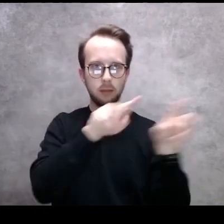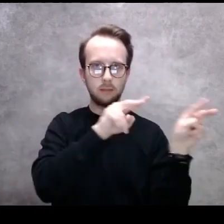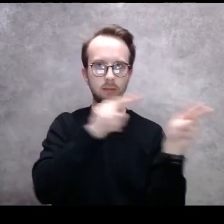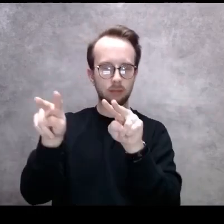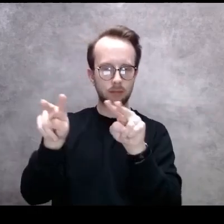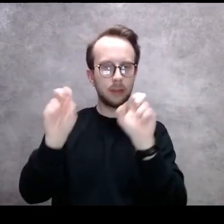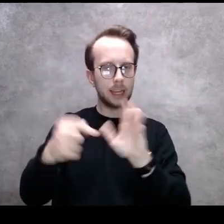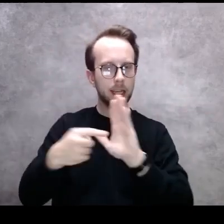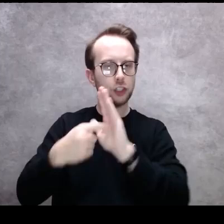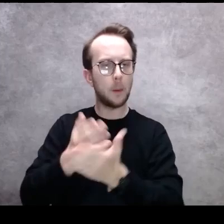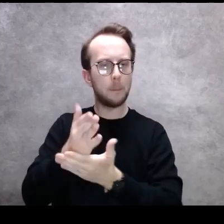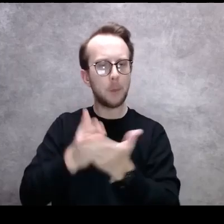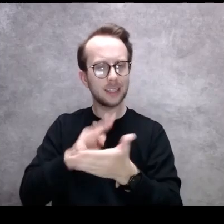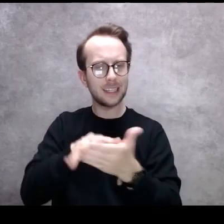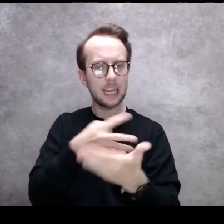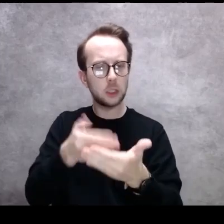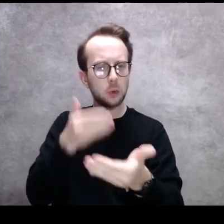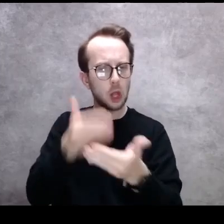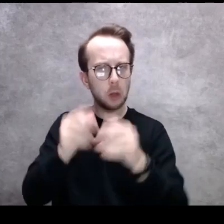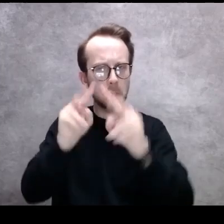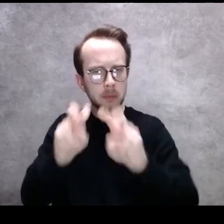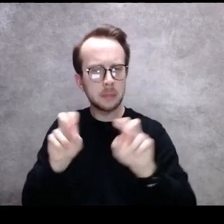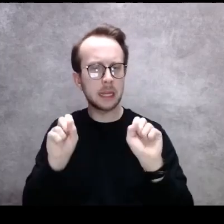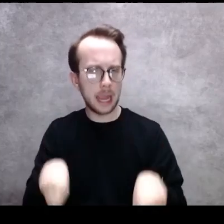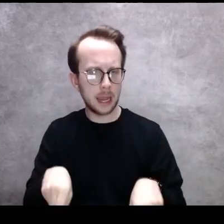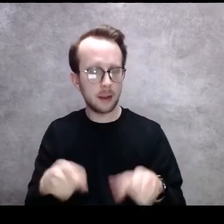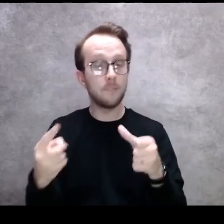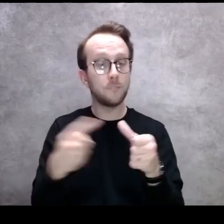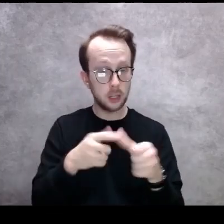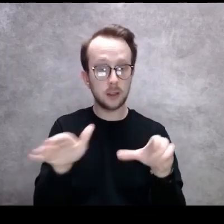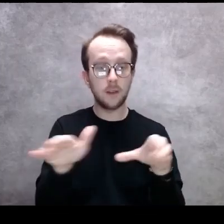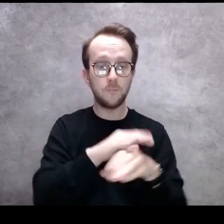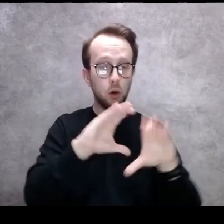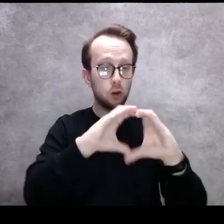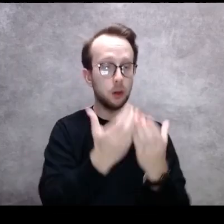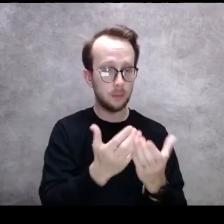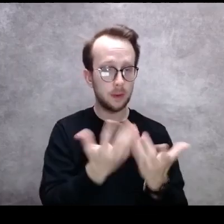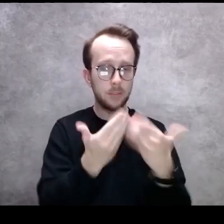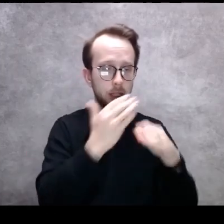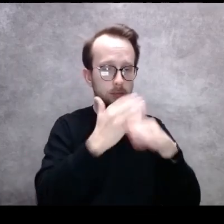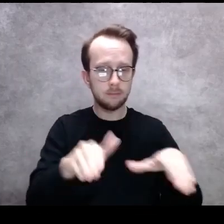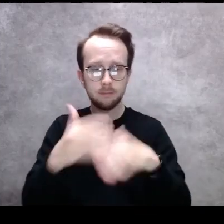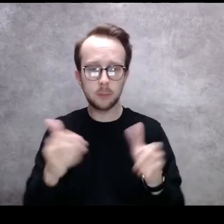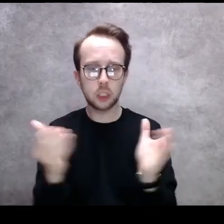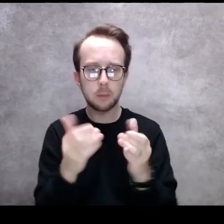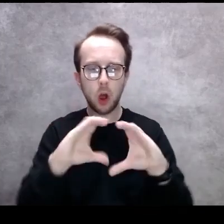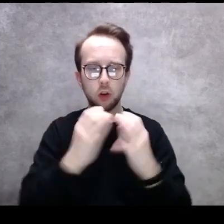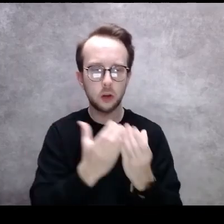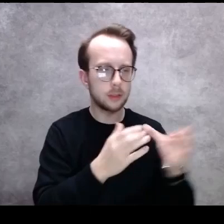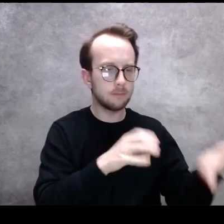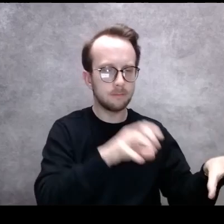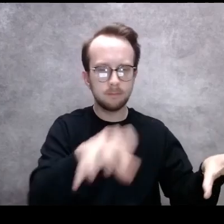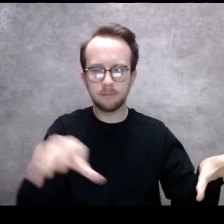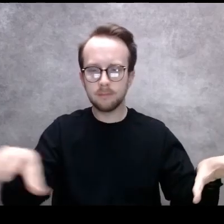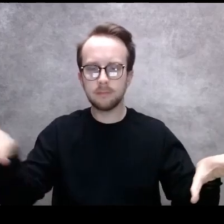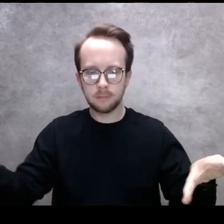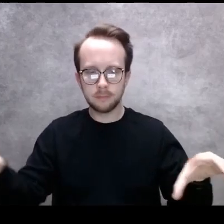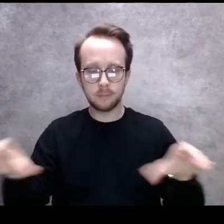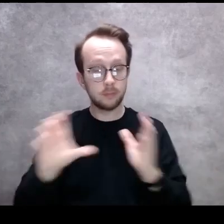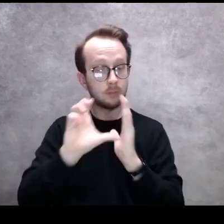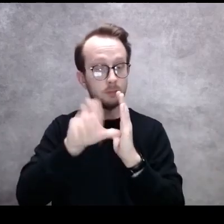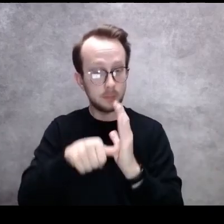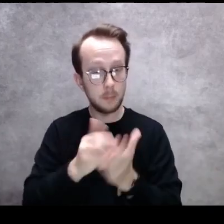more closely, such as first whole group reading, then small group reading, or highlight reinforcing parts of the schedule, such